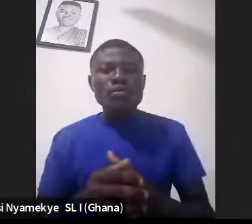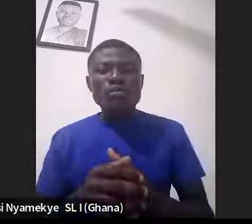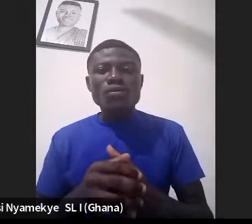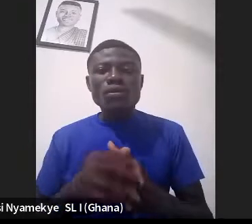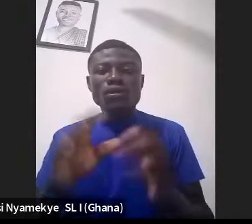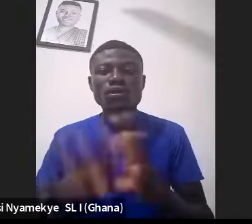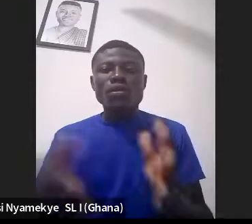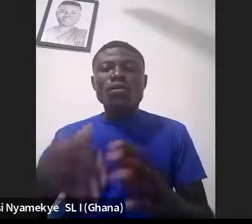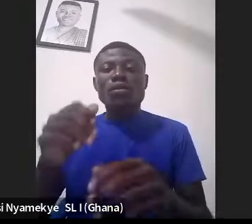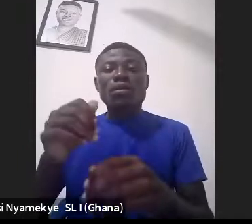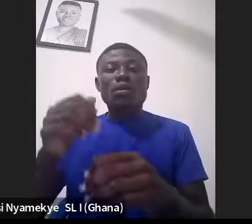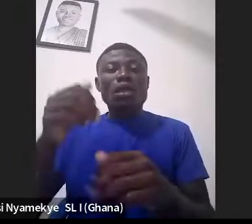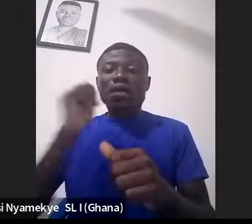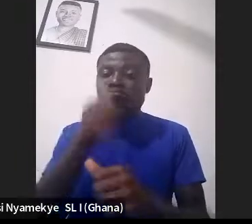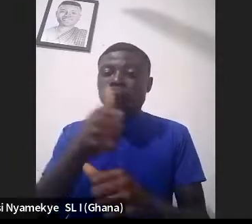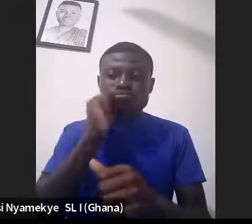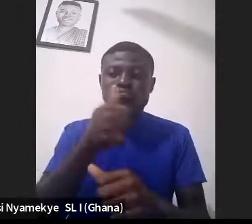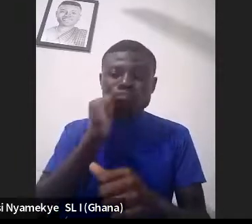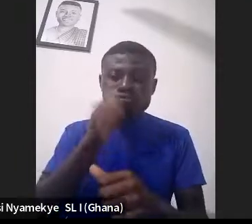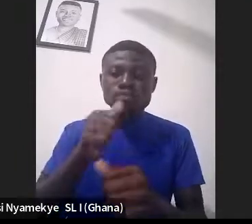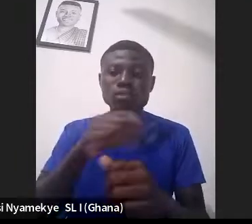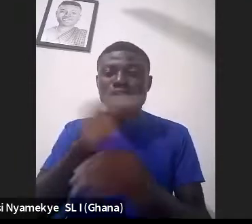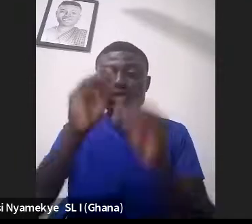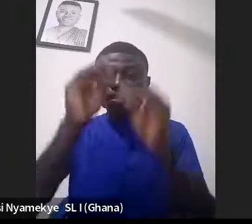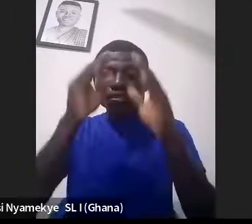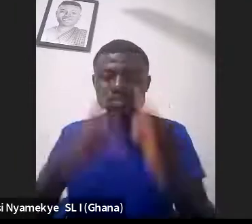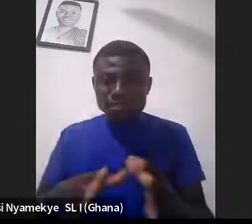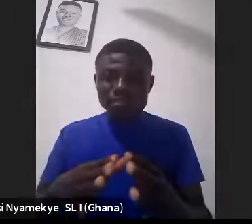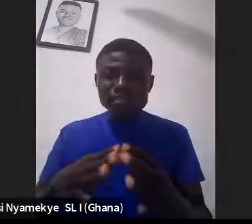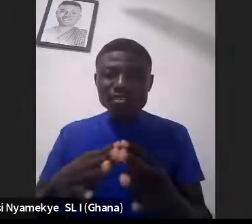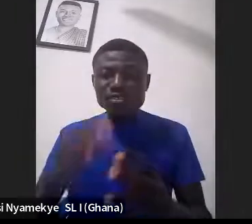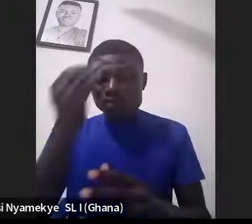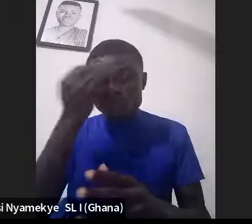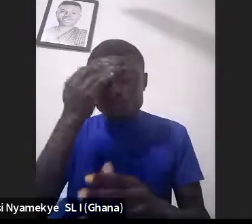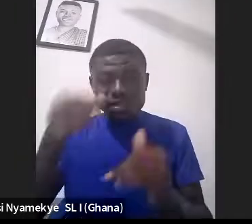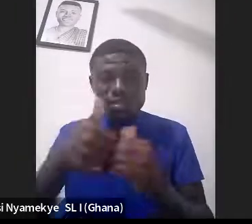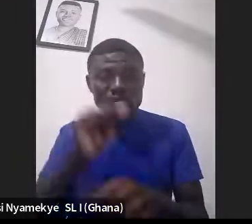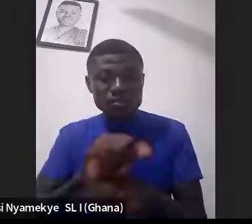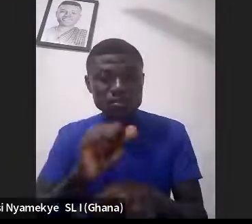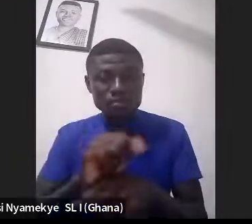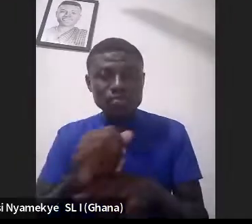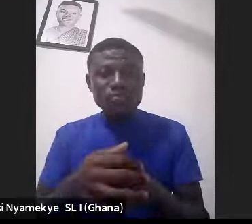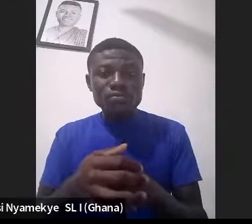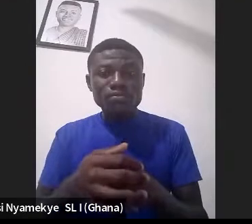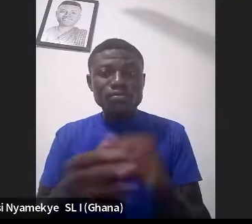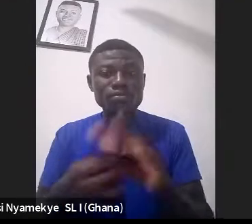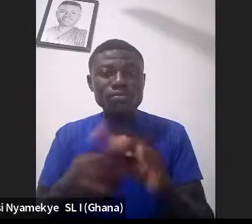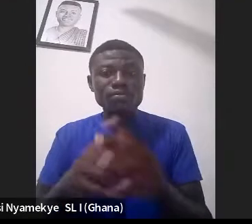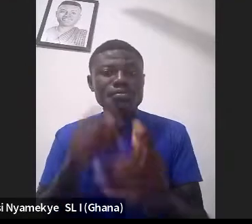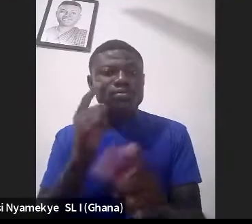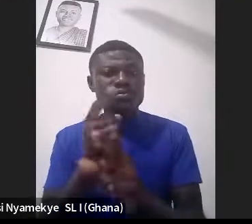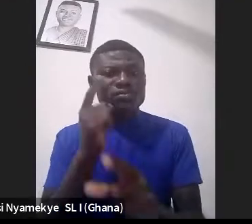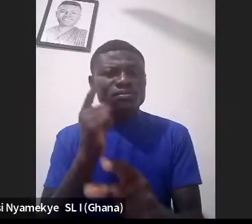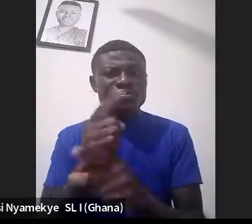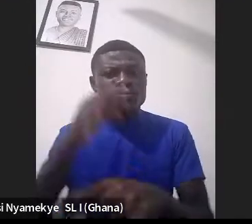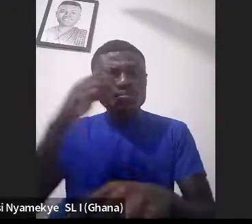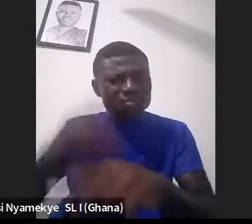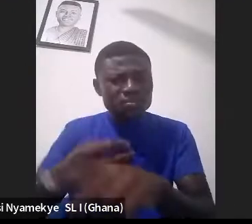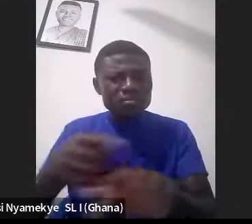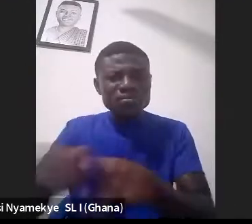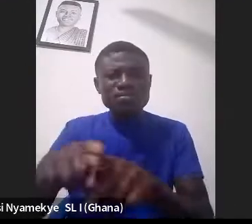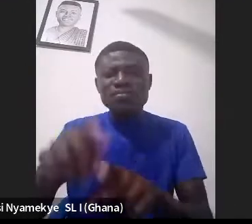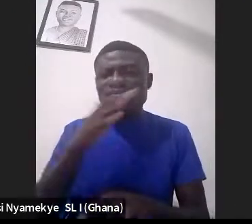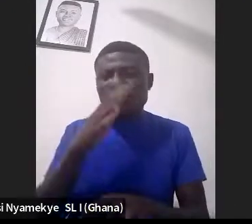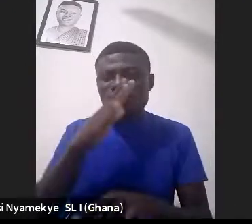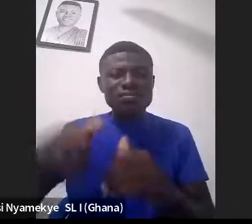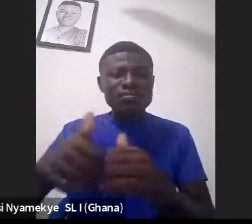daily basis, and you're a teacher at the same time, and it's just really hard as a parent,